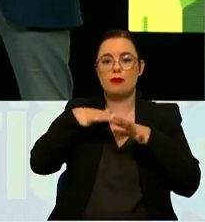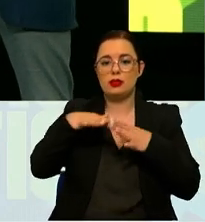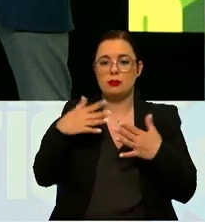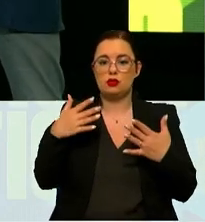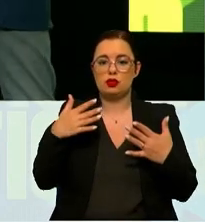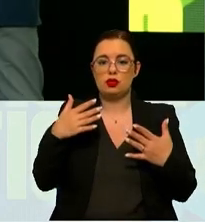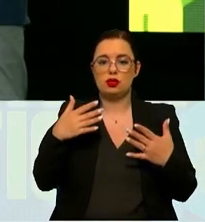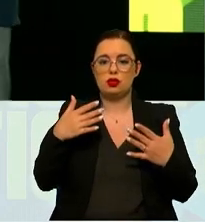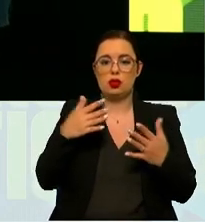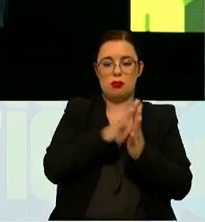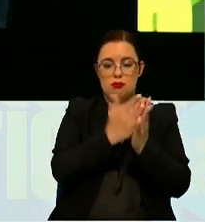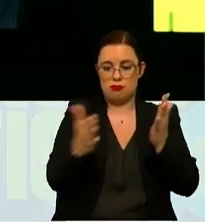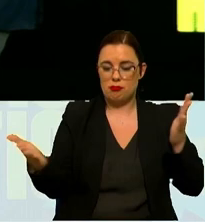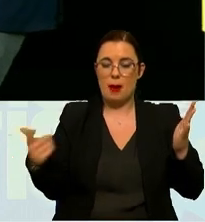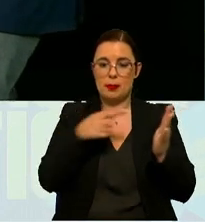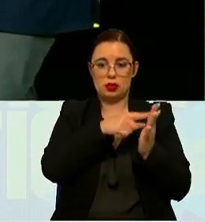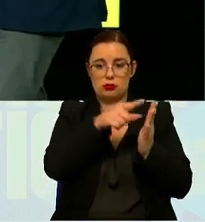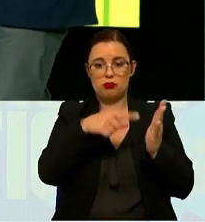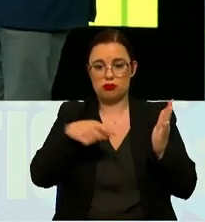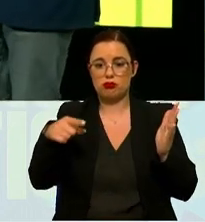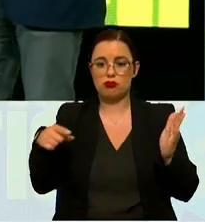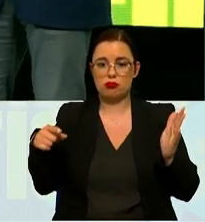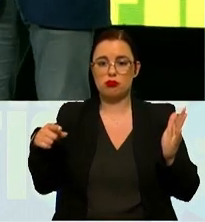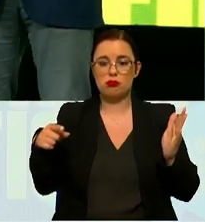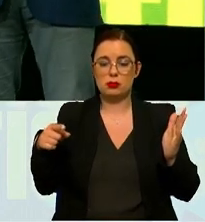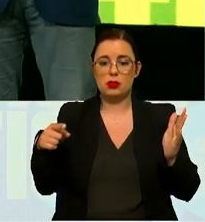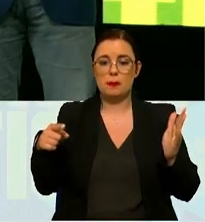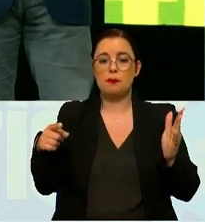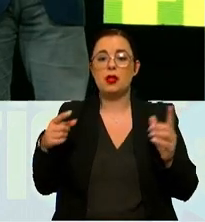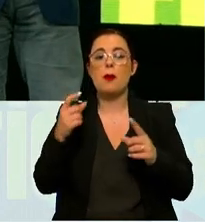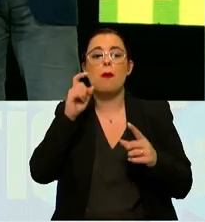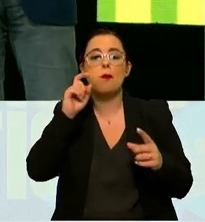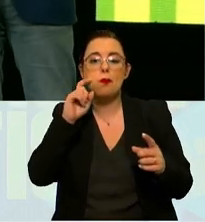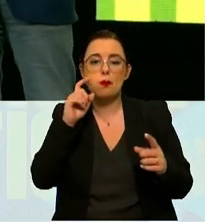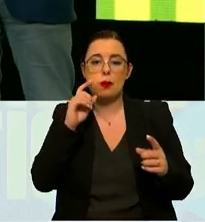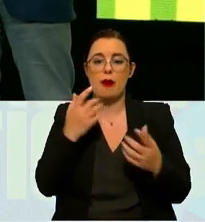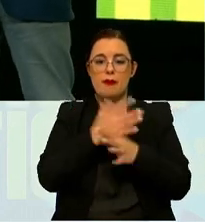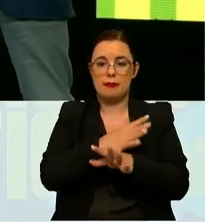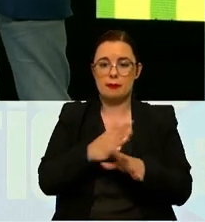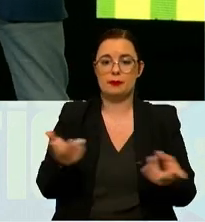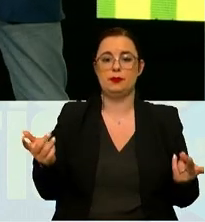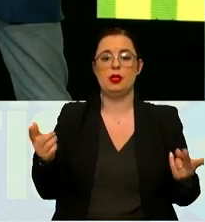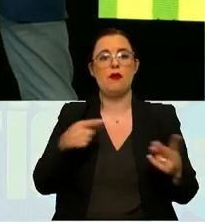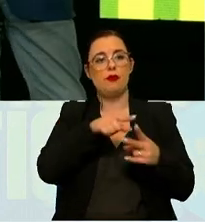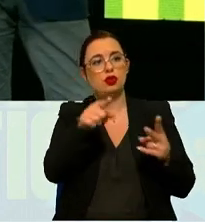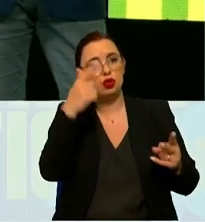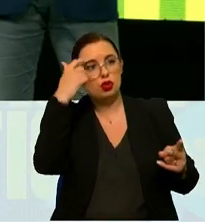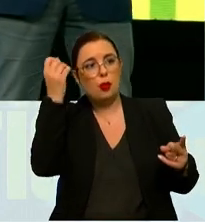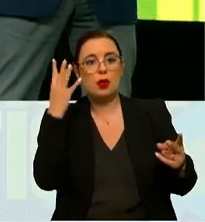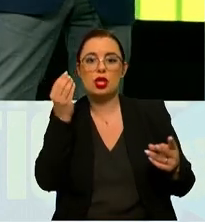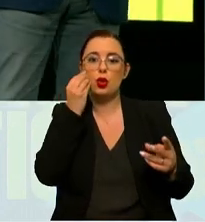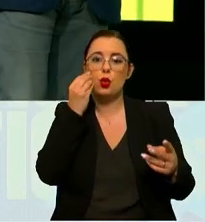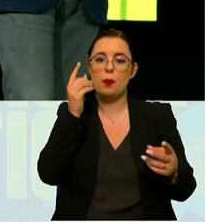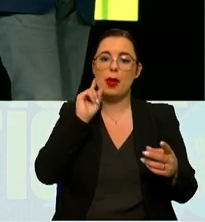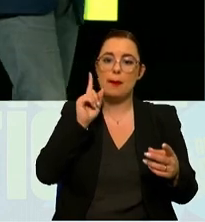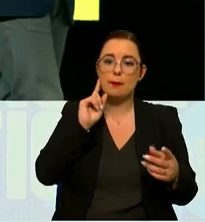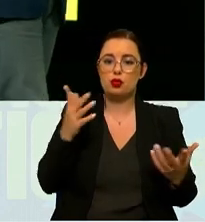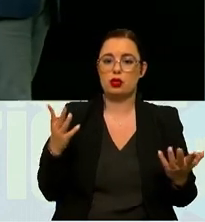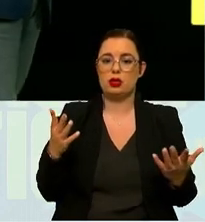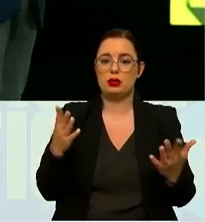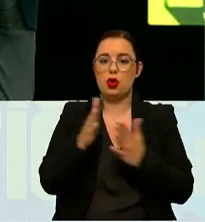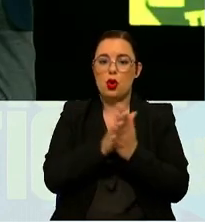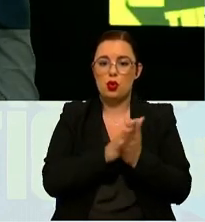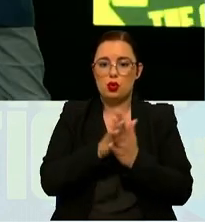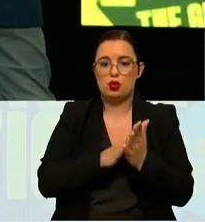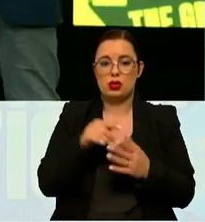how topography and maps and water behaves. We're preventing wildfires. We're understanding how to help in many other use cases